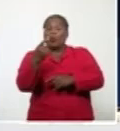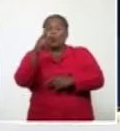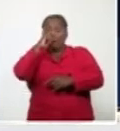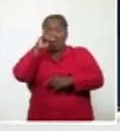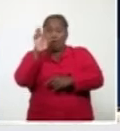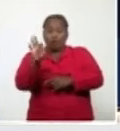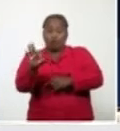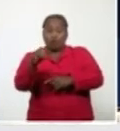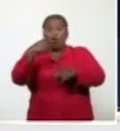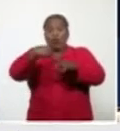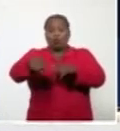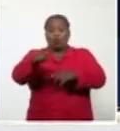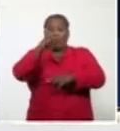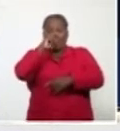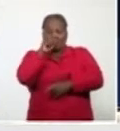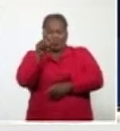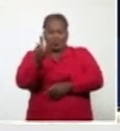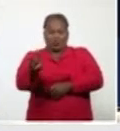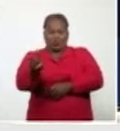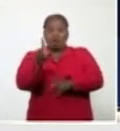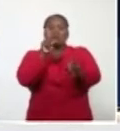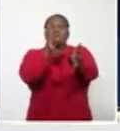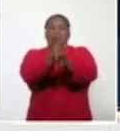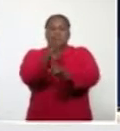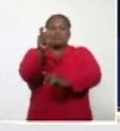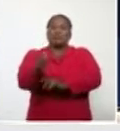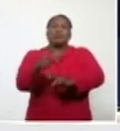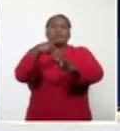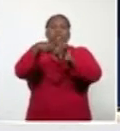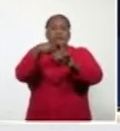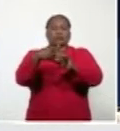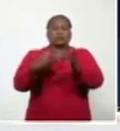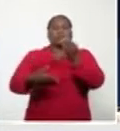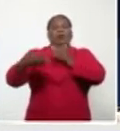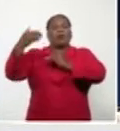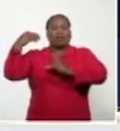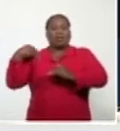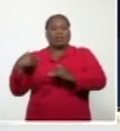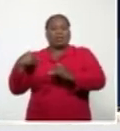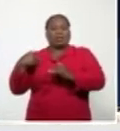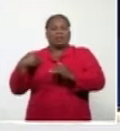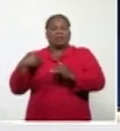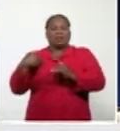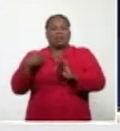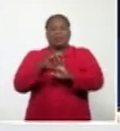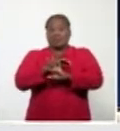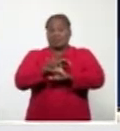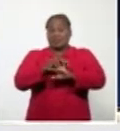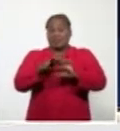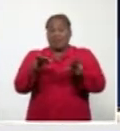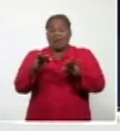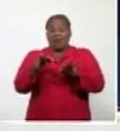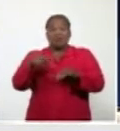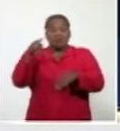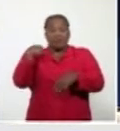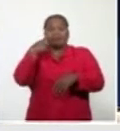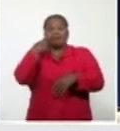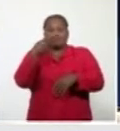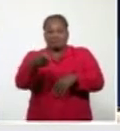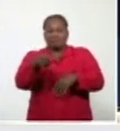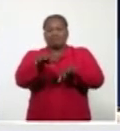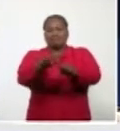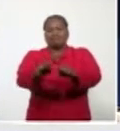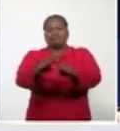30.8%. Among the 9 under 40 years old, there are 2 children. One